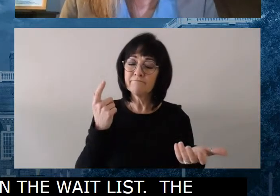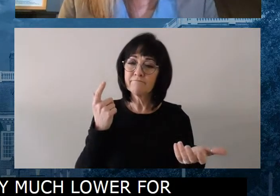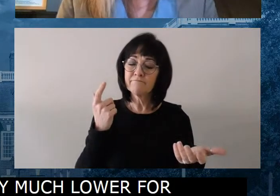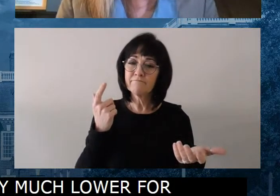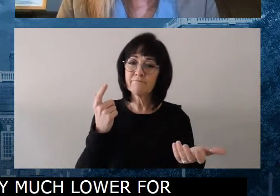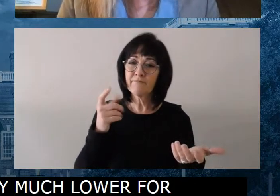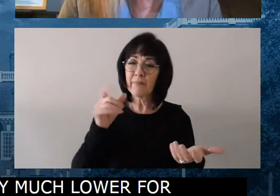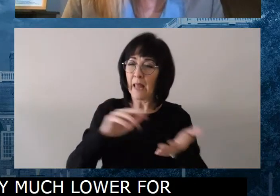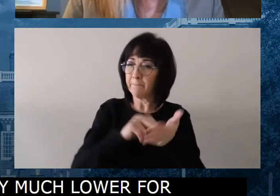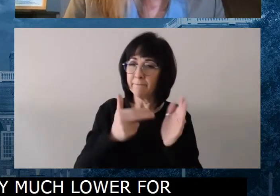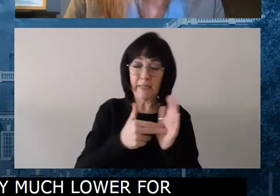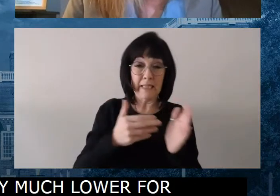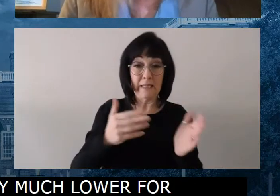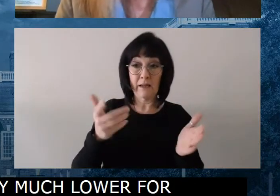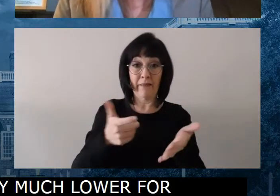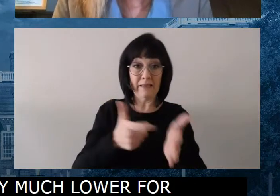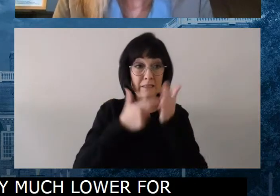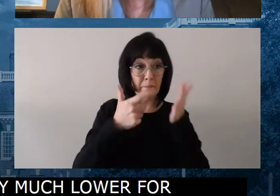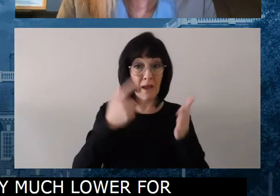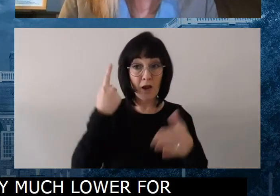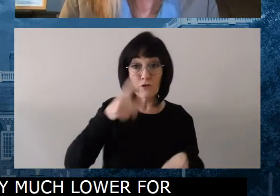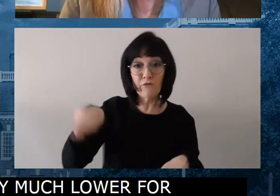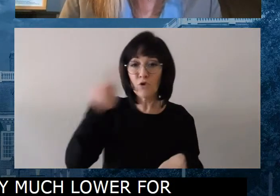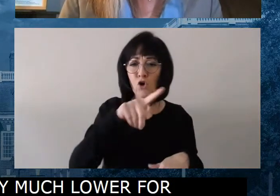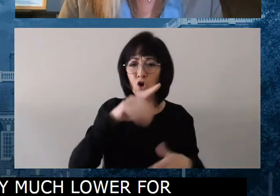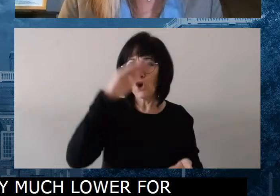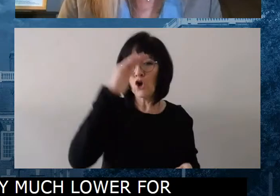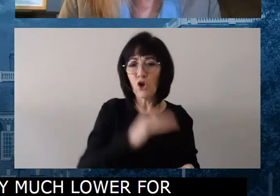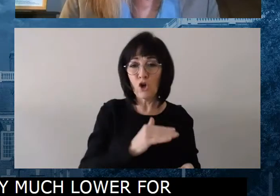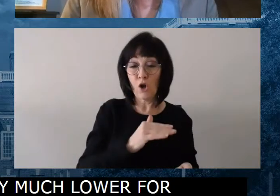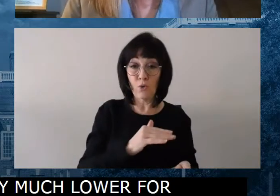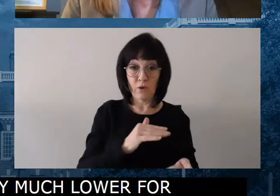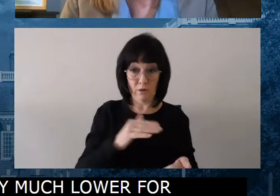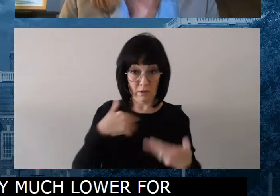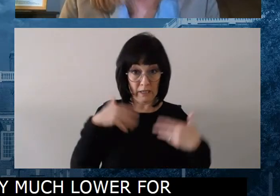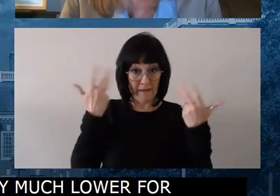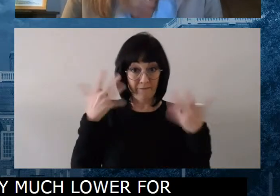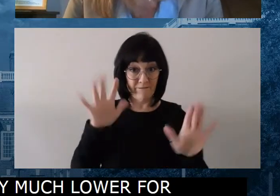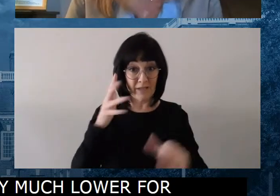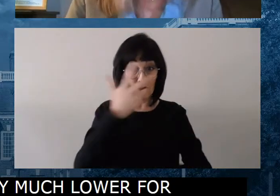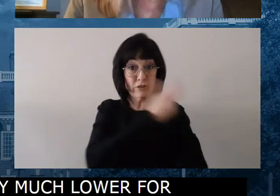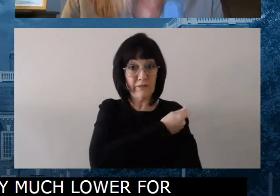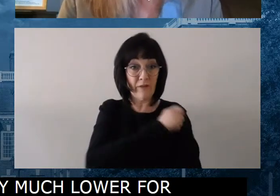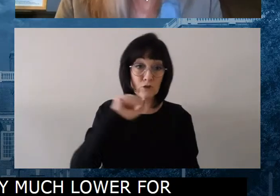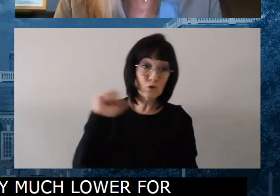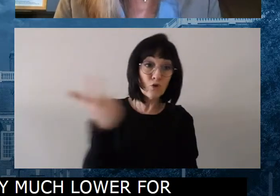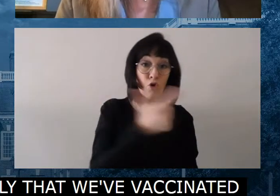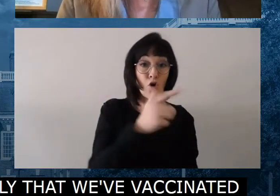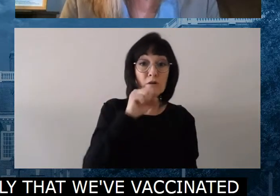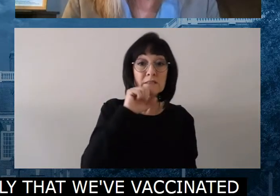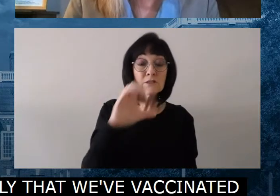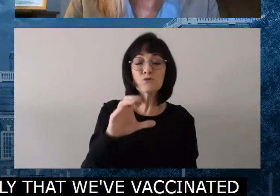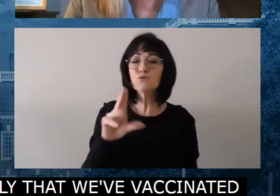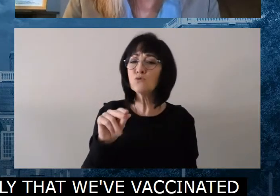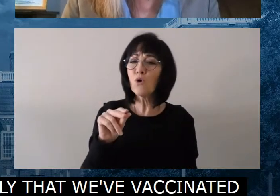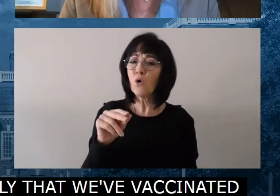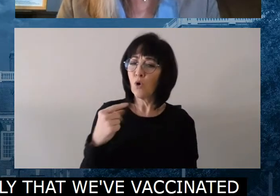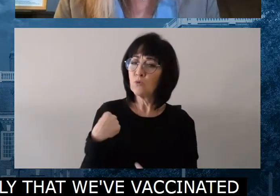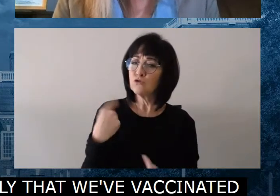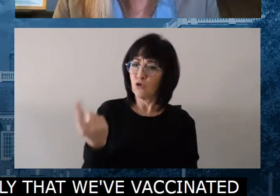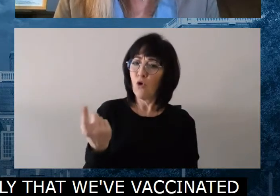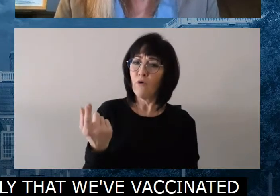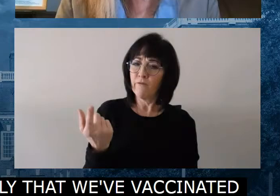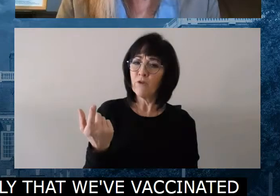obviously that we've vaccinated everyone. Our data just told us that around 28% or so still need at